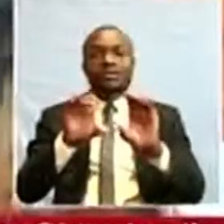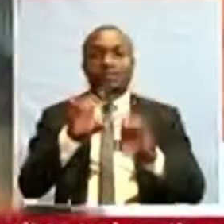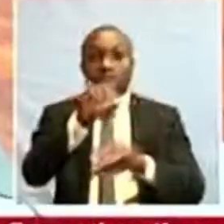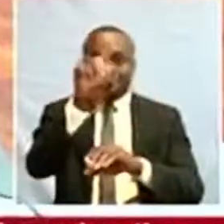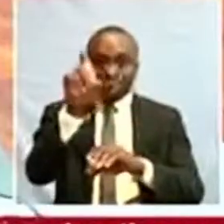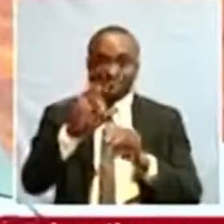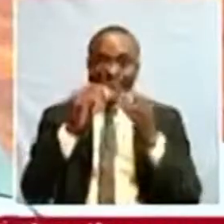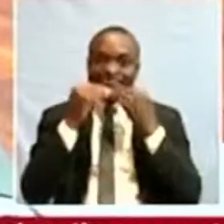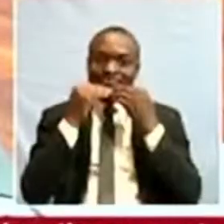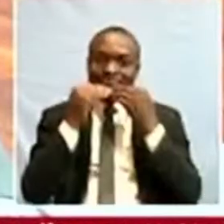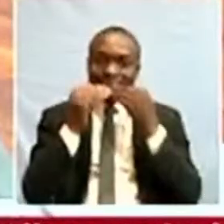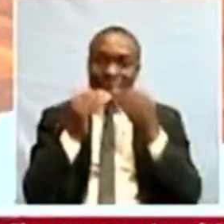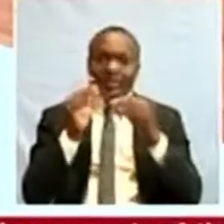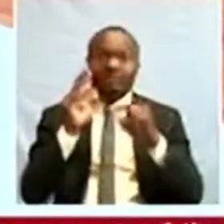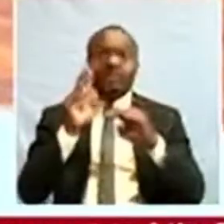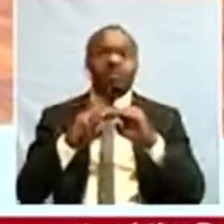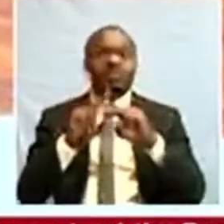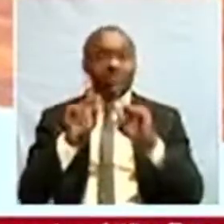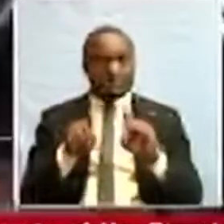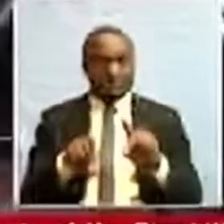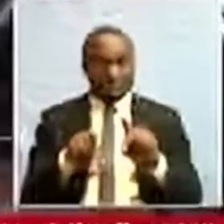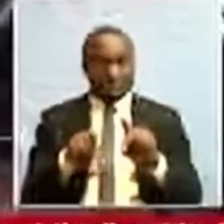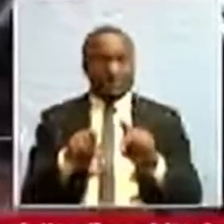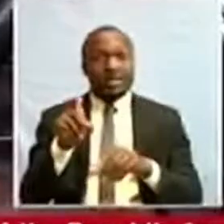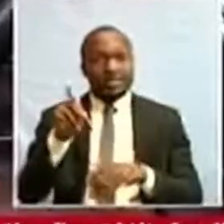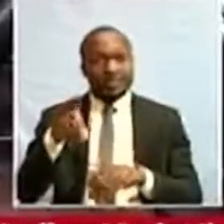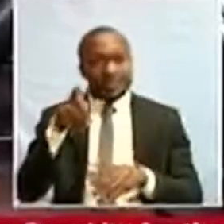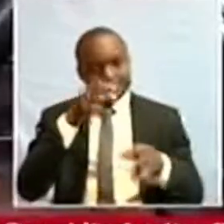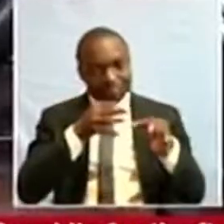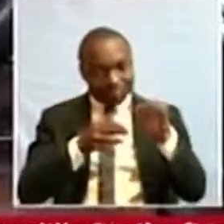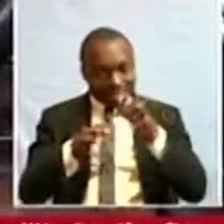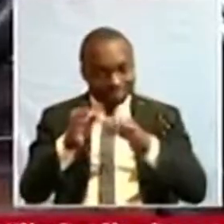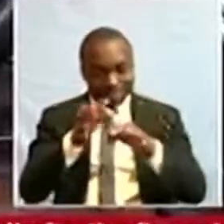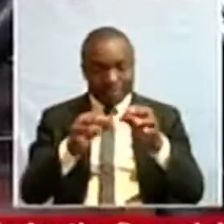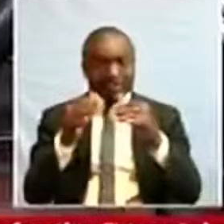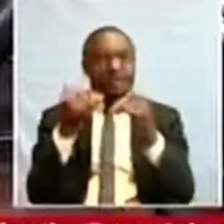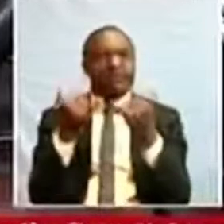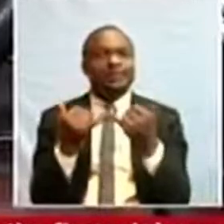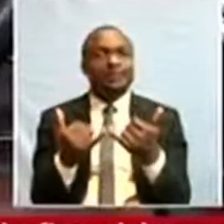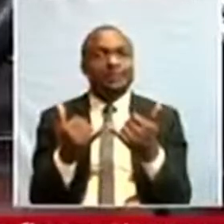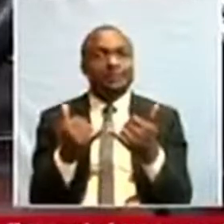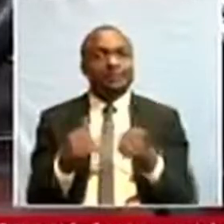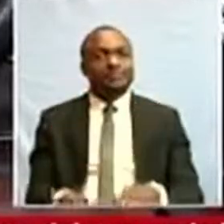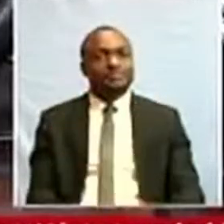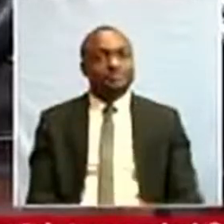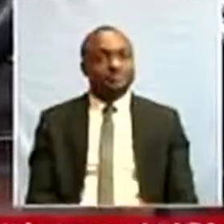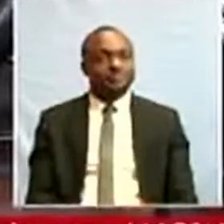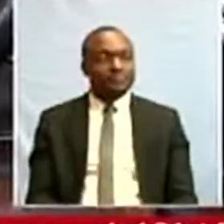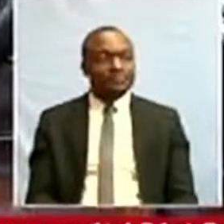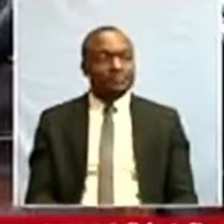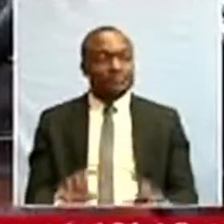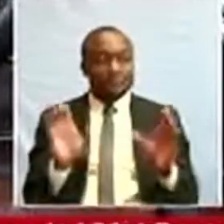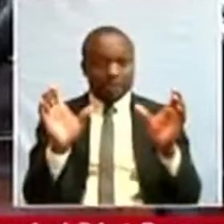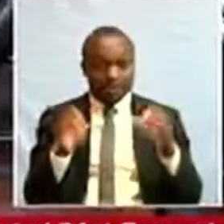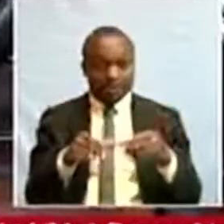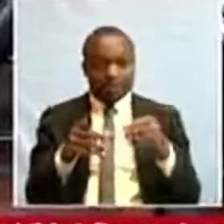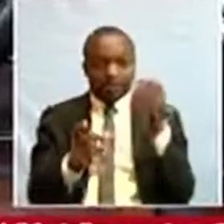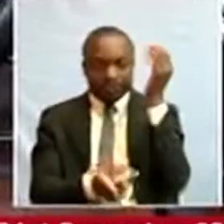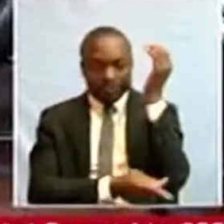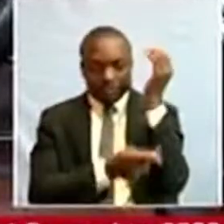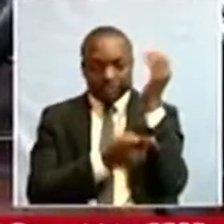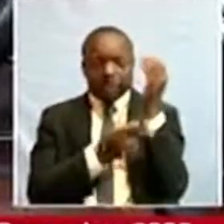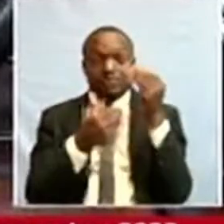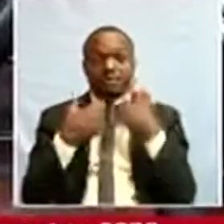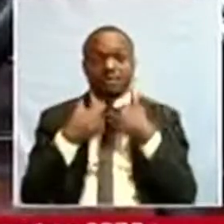Thank you, Chair. We need clarification, because now, as the community development, you have